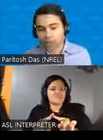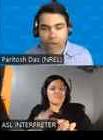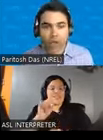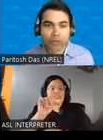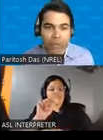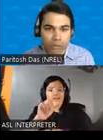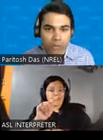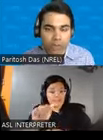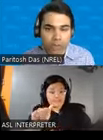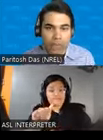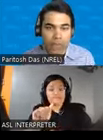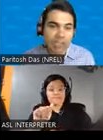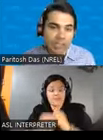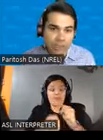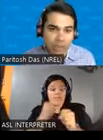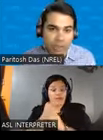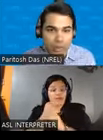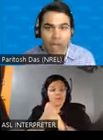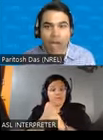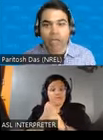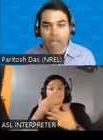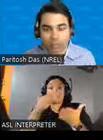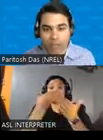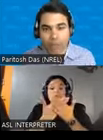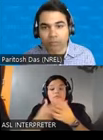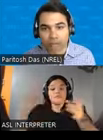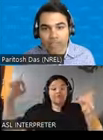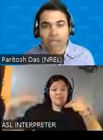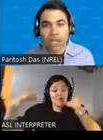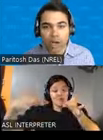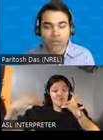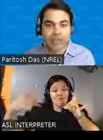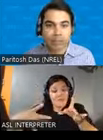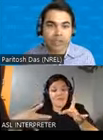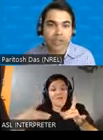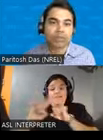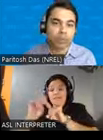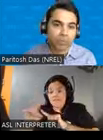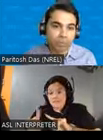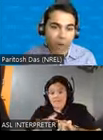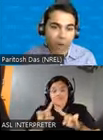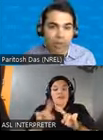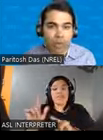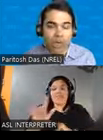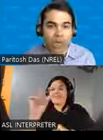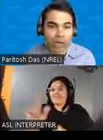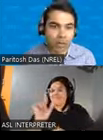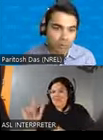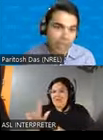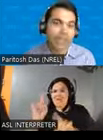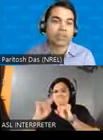we have got a lot of great feedback from our advisory committee that are helping us to revise a lot of our assumptions as we move forward through